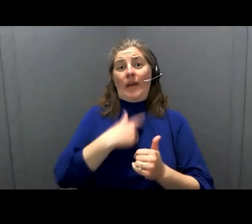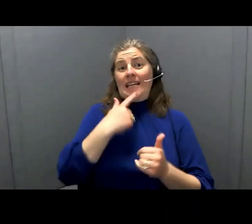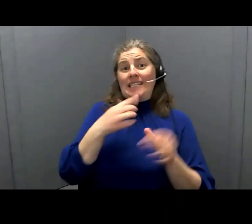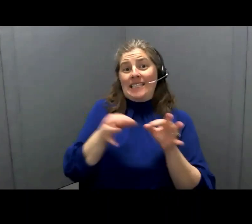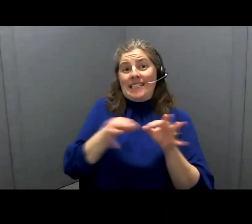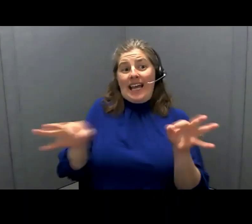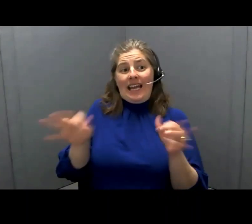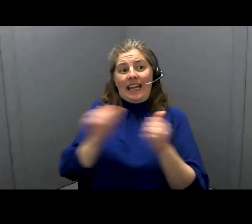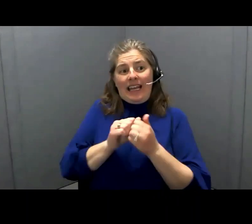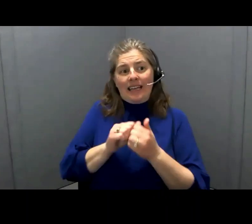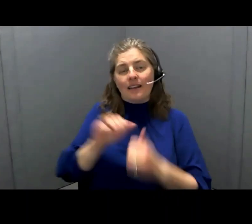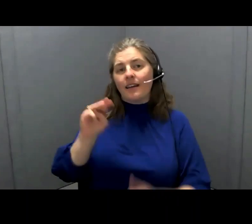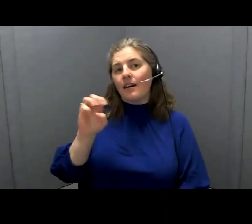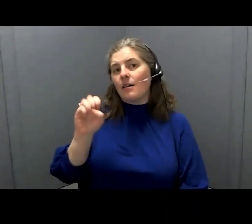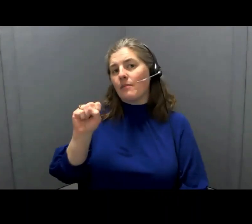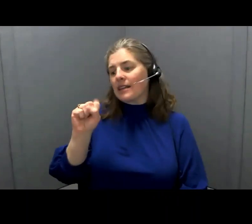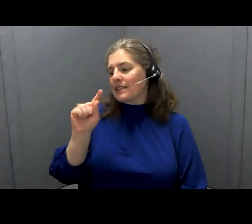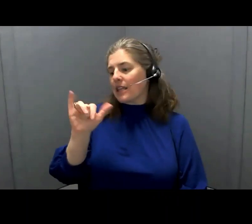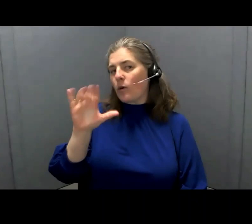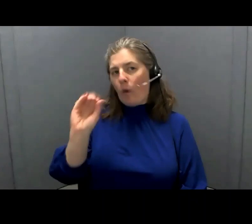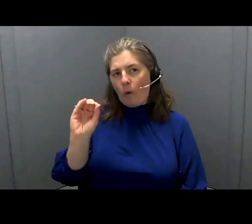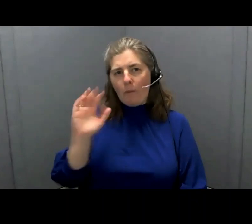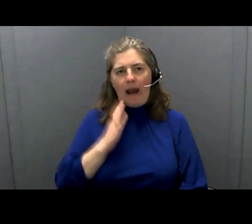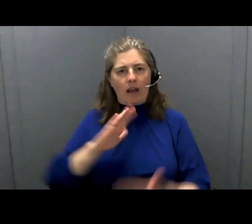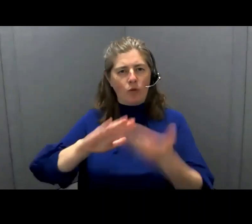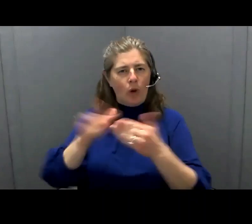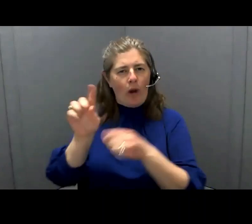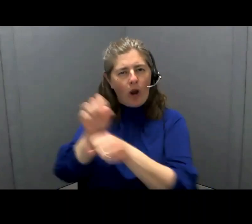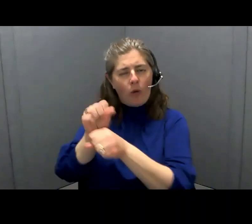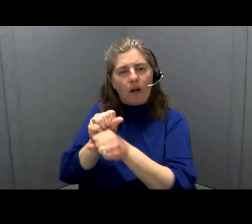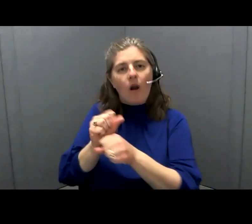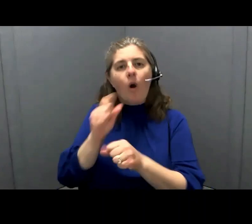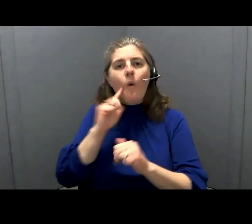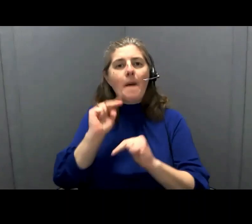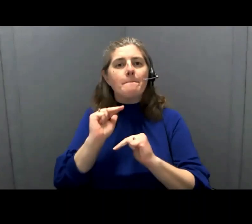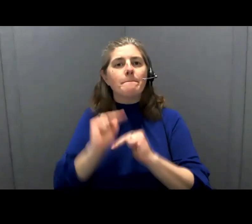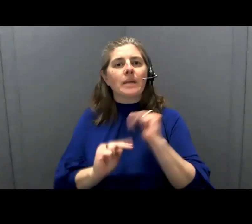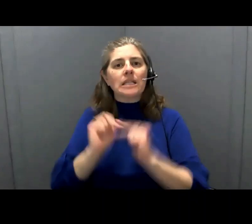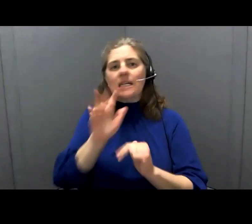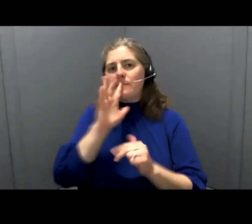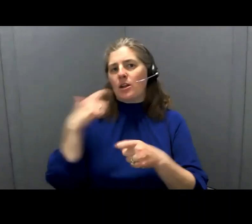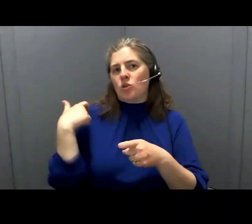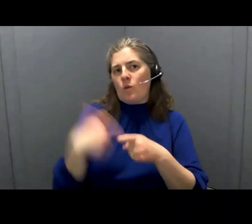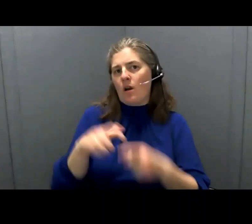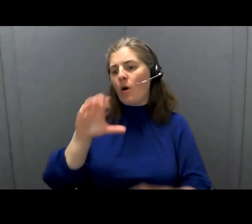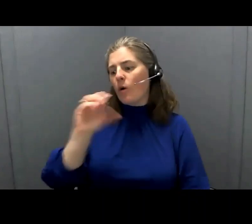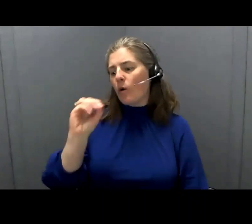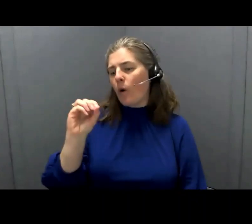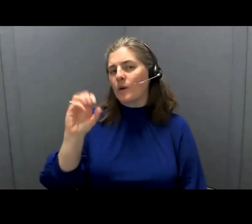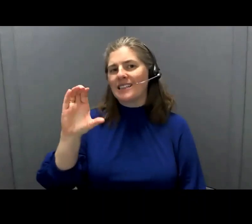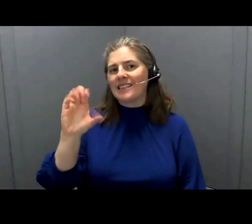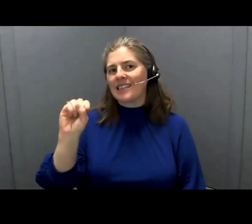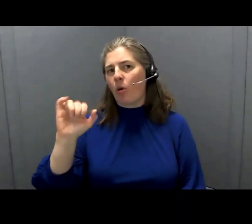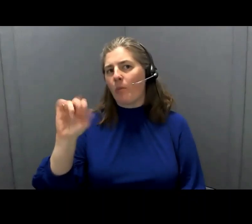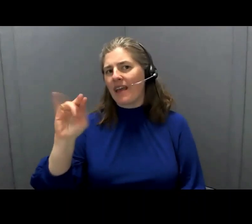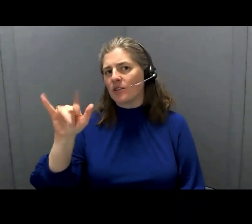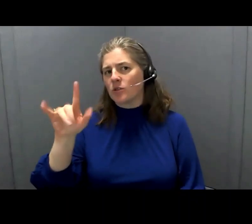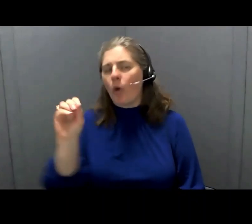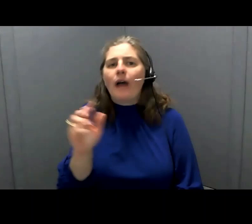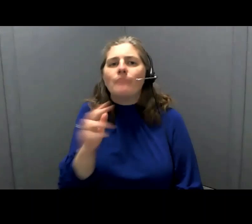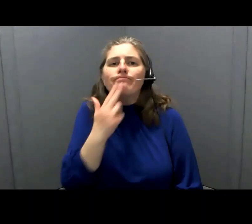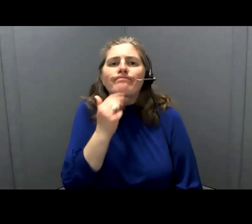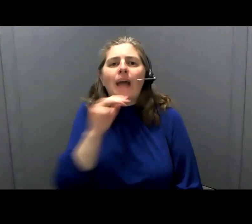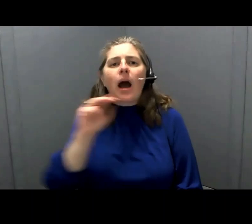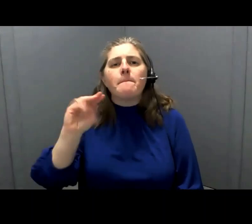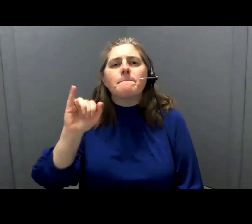the Mixteco Indigena community where I work, building conocimiento, or building a little micro community